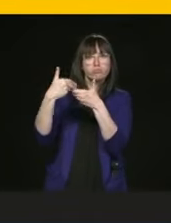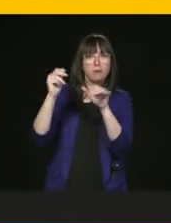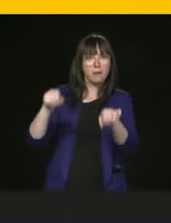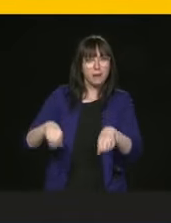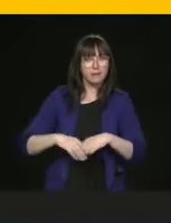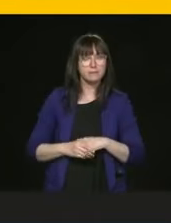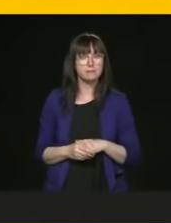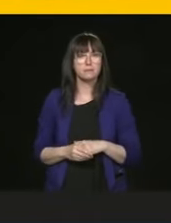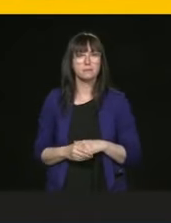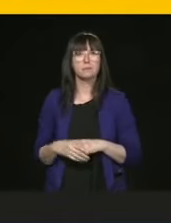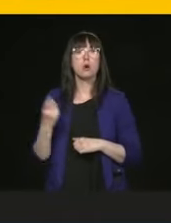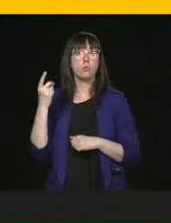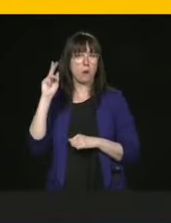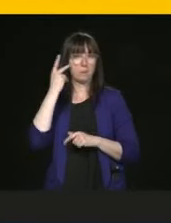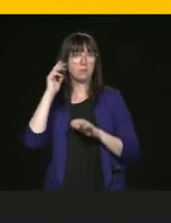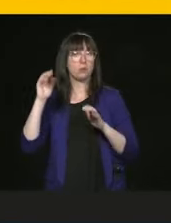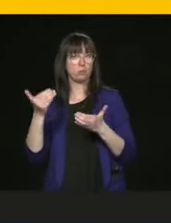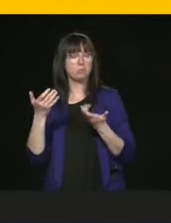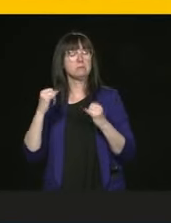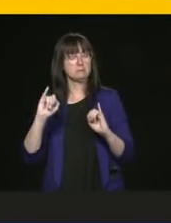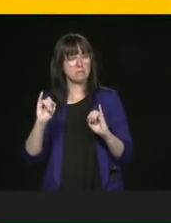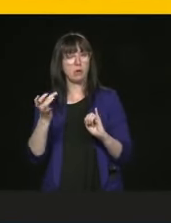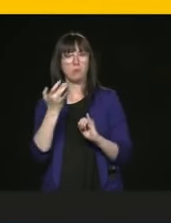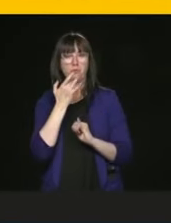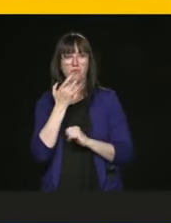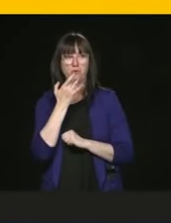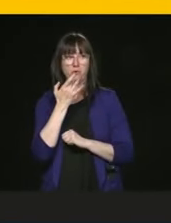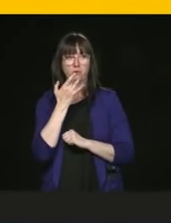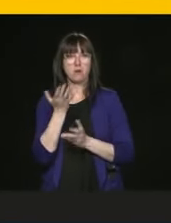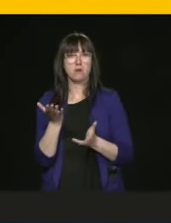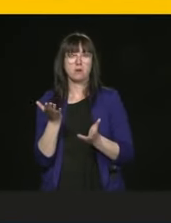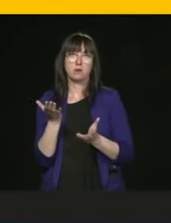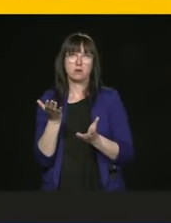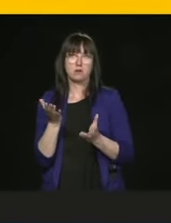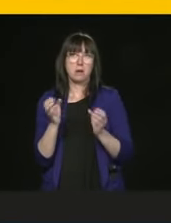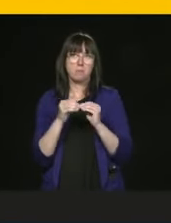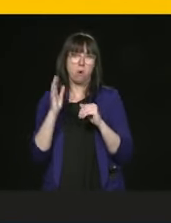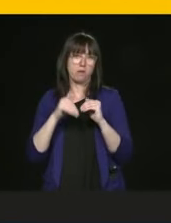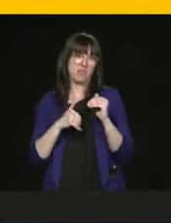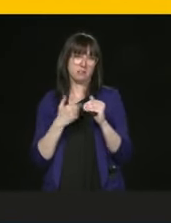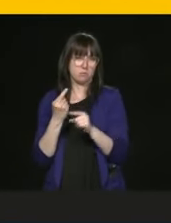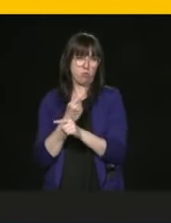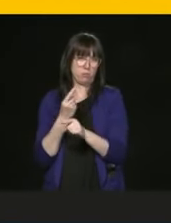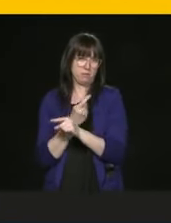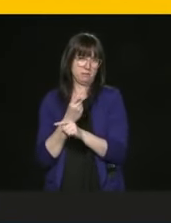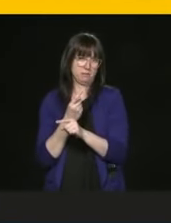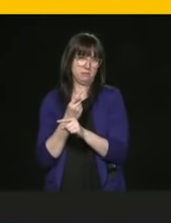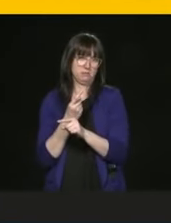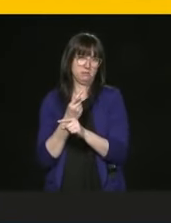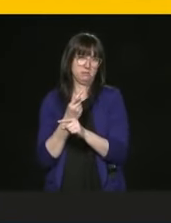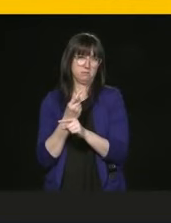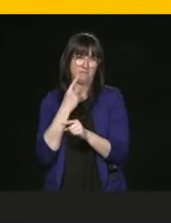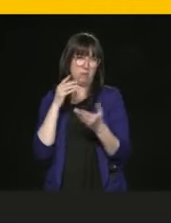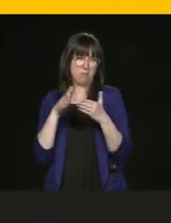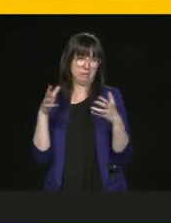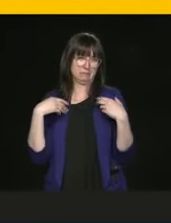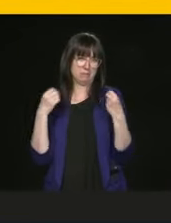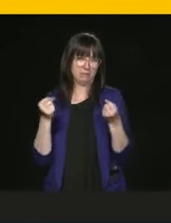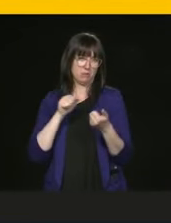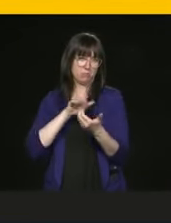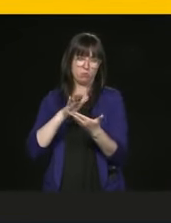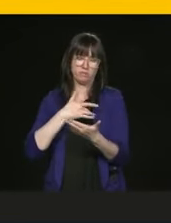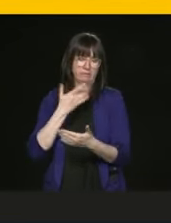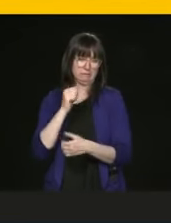is one party that still wants more than I think is wise at this particular time in terms of a public safety approach and in terms